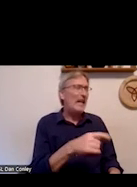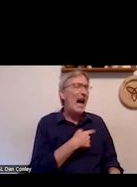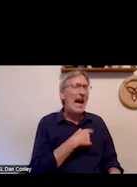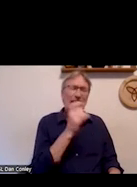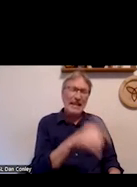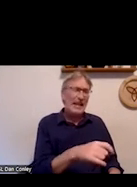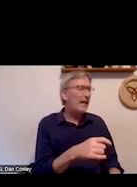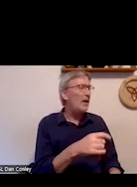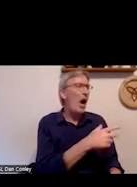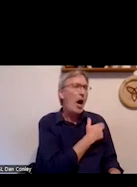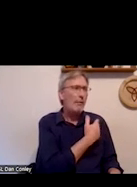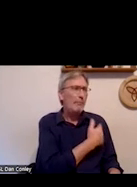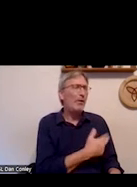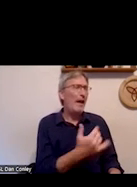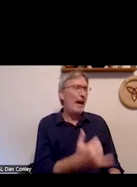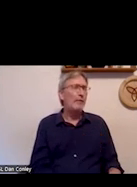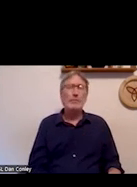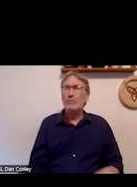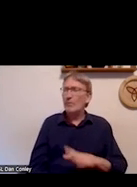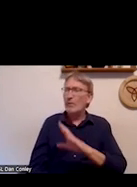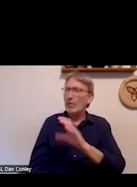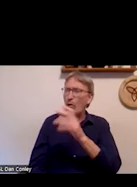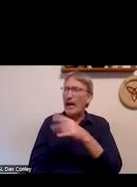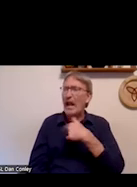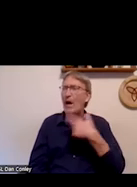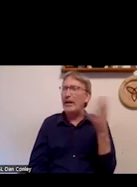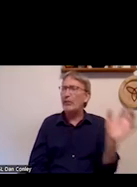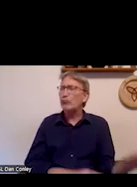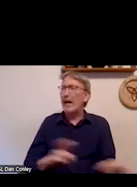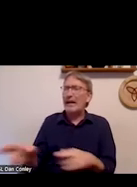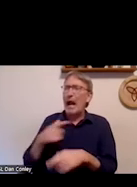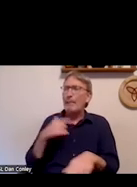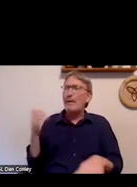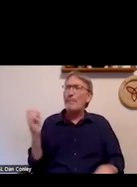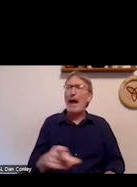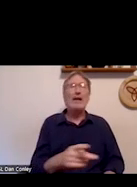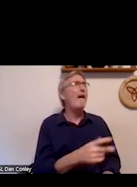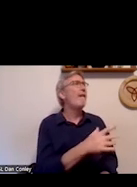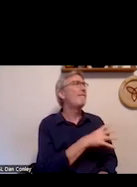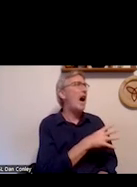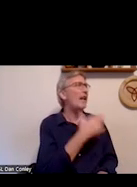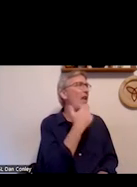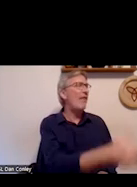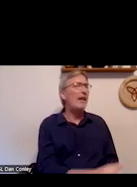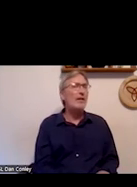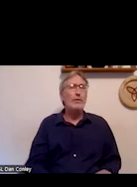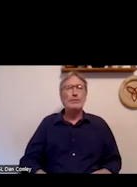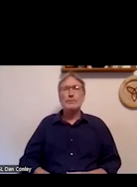go to the hospital. All right. I mean, I'll go get stuff ready. We'll be right back in. Fine, thank you.